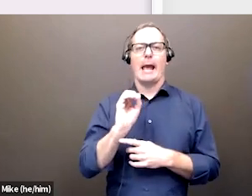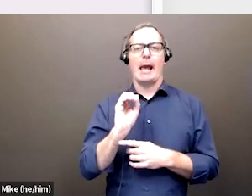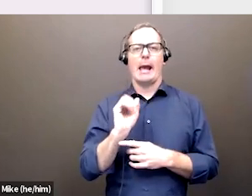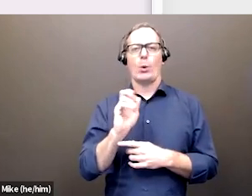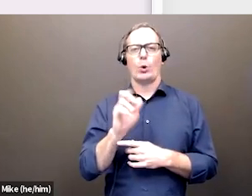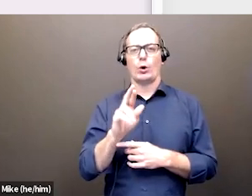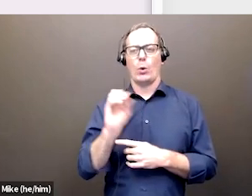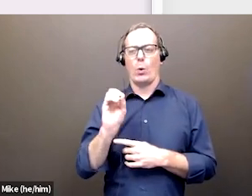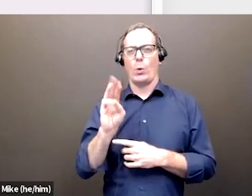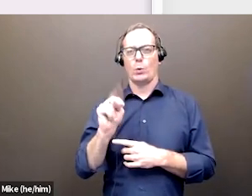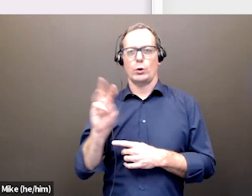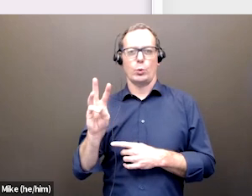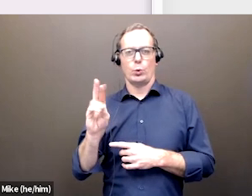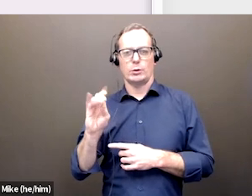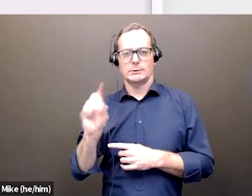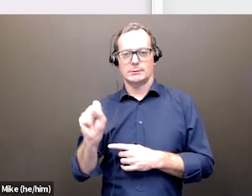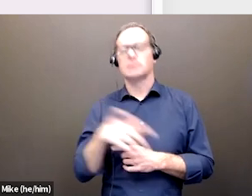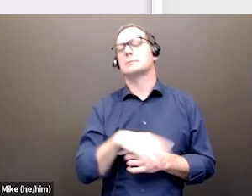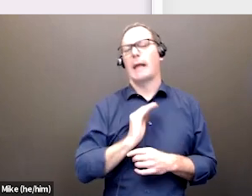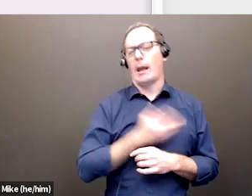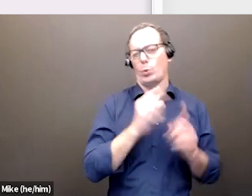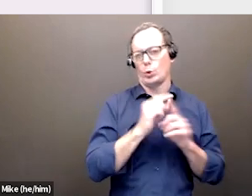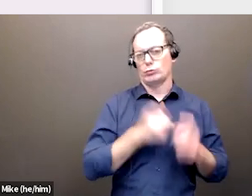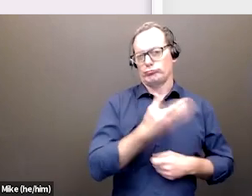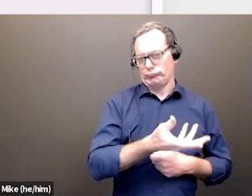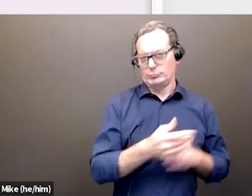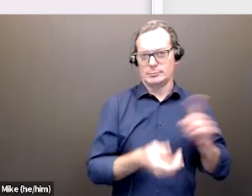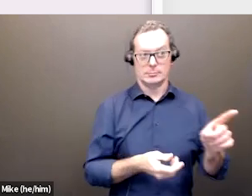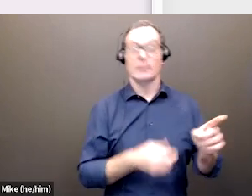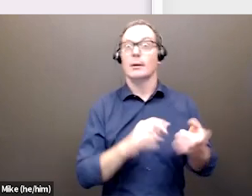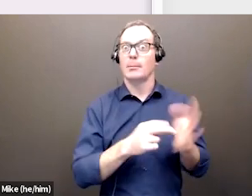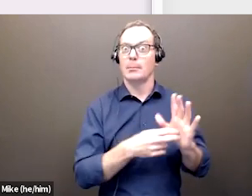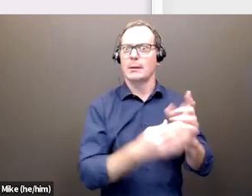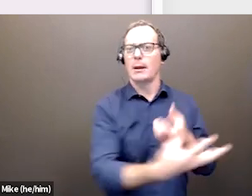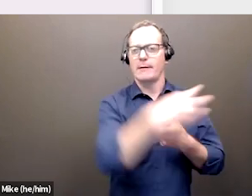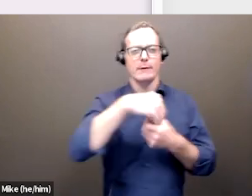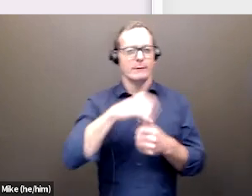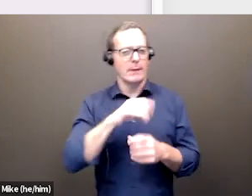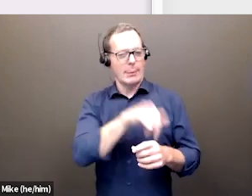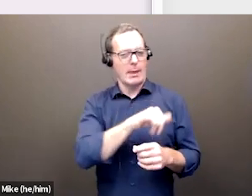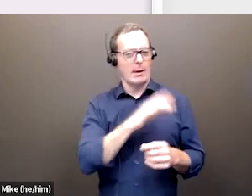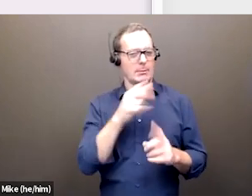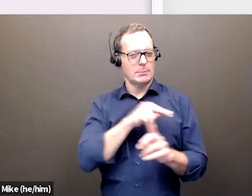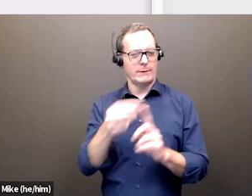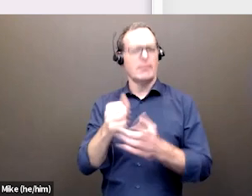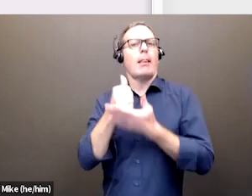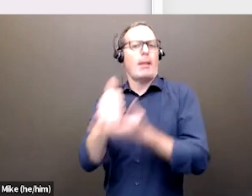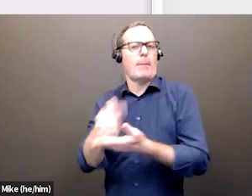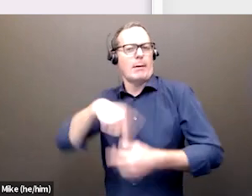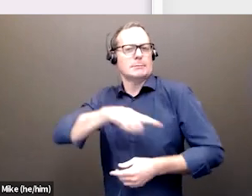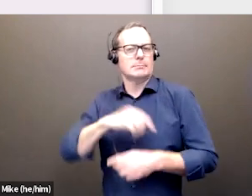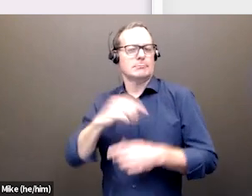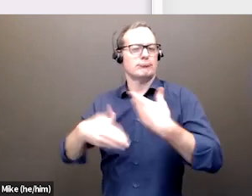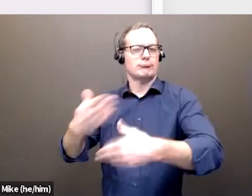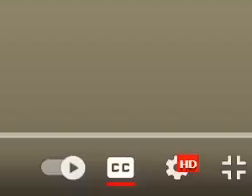members about the benefits that come from being on the Special Needs and Moving On project. So I could just get you to cue that video up.